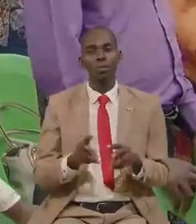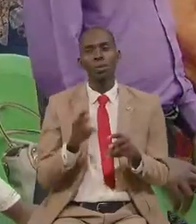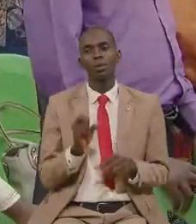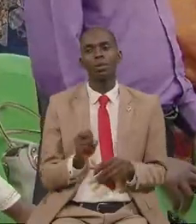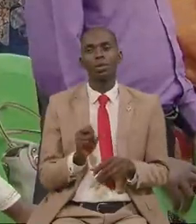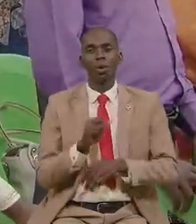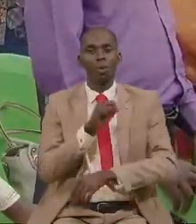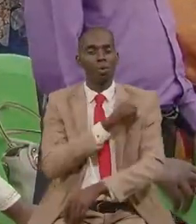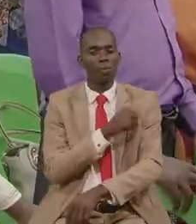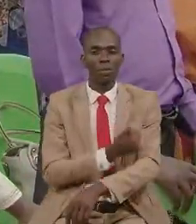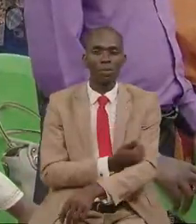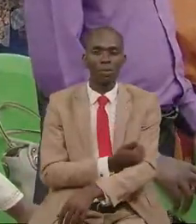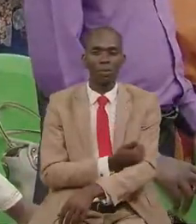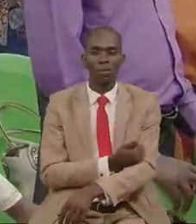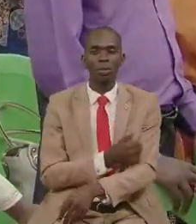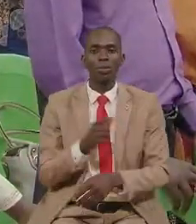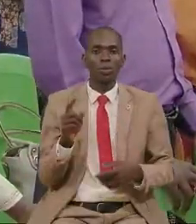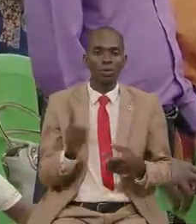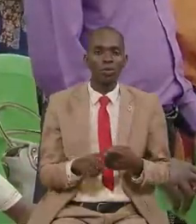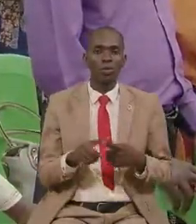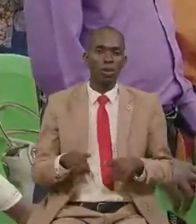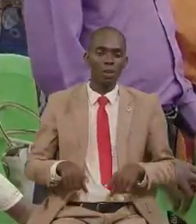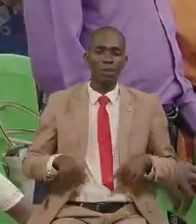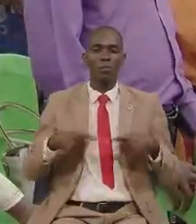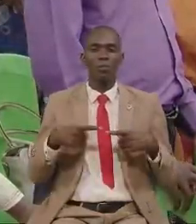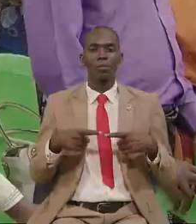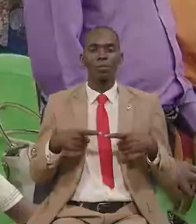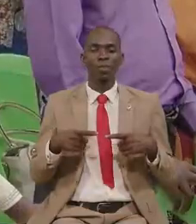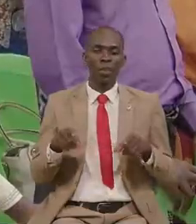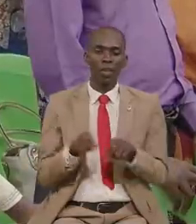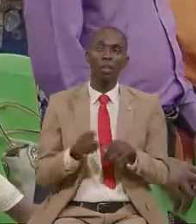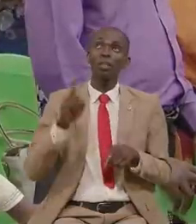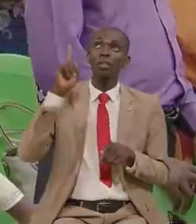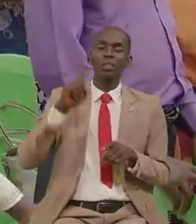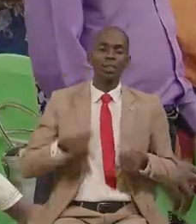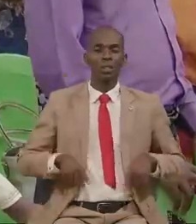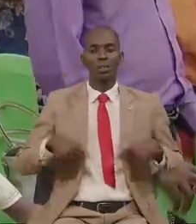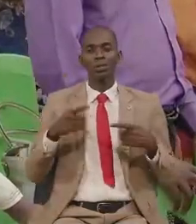Authorization to live like he lived.